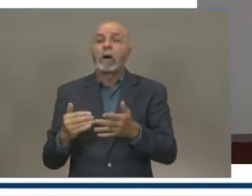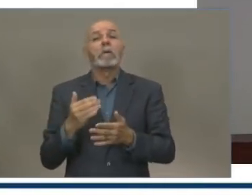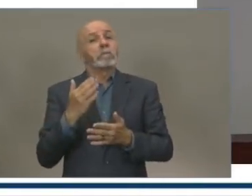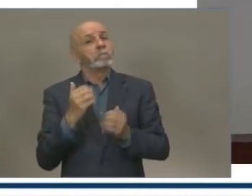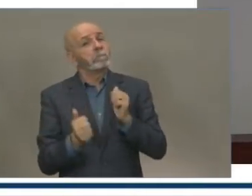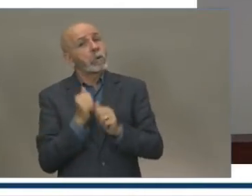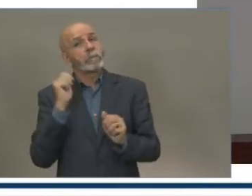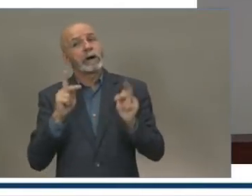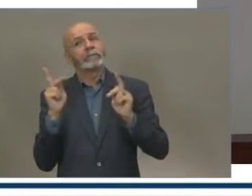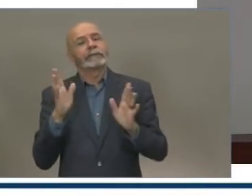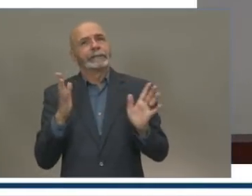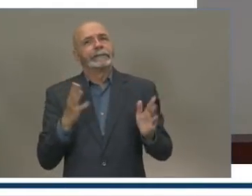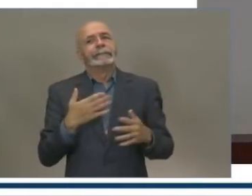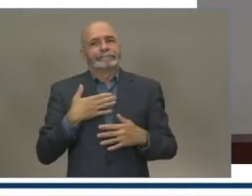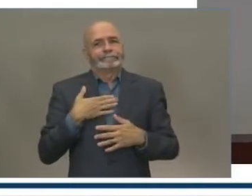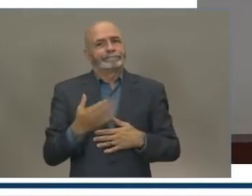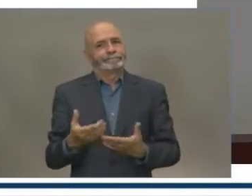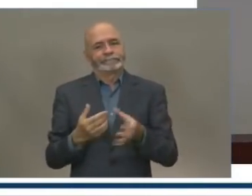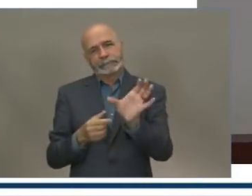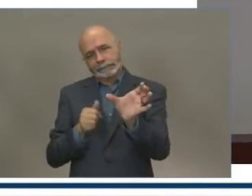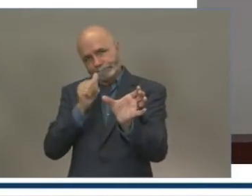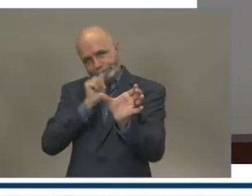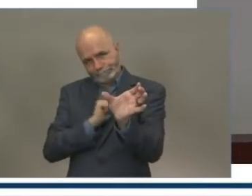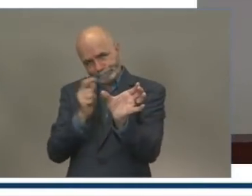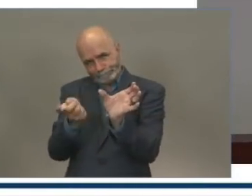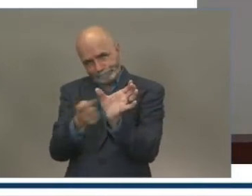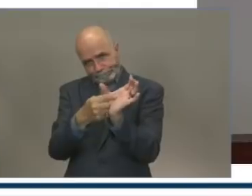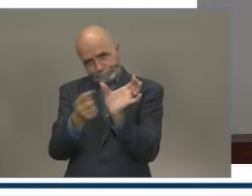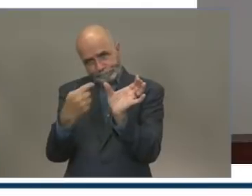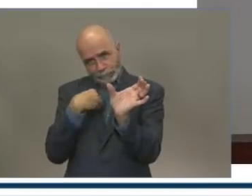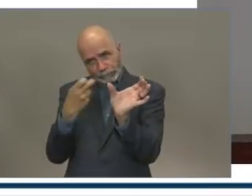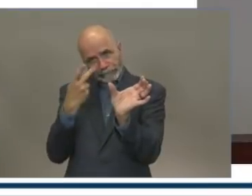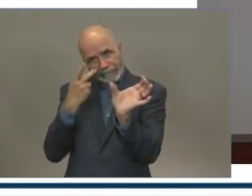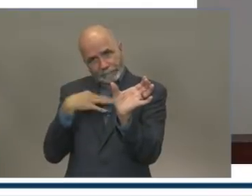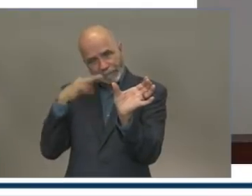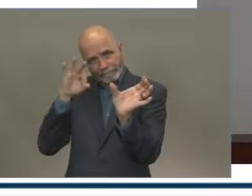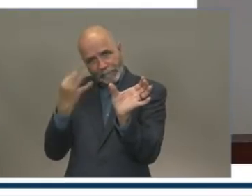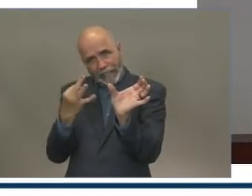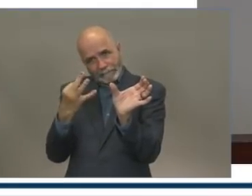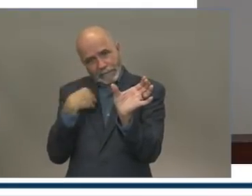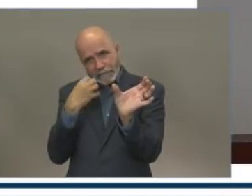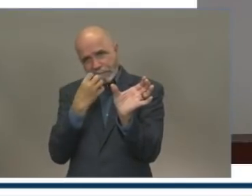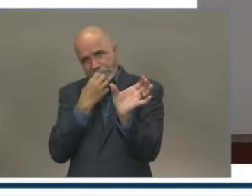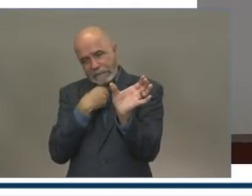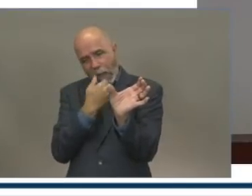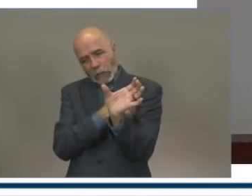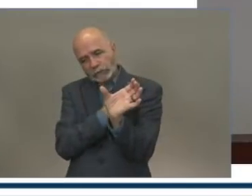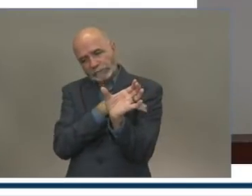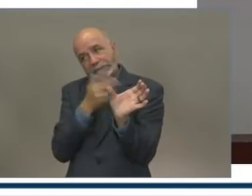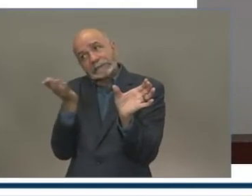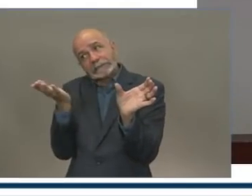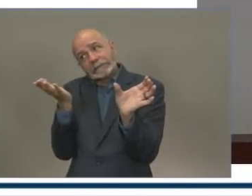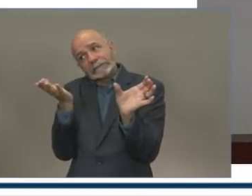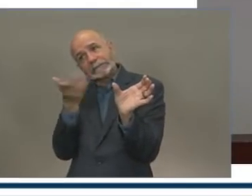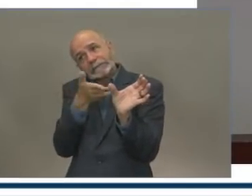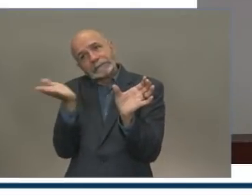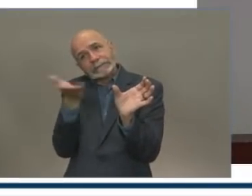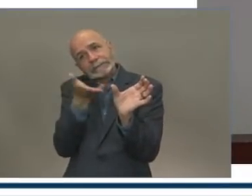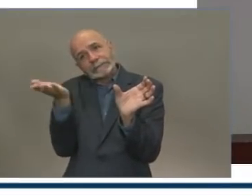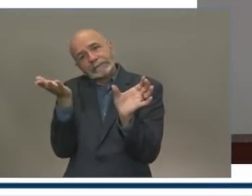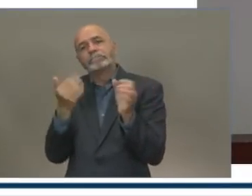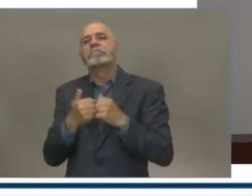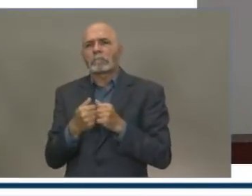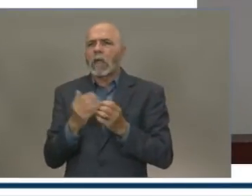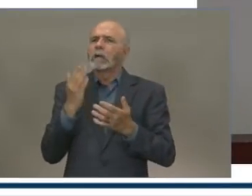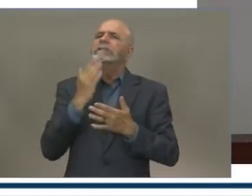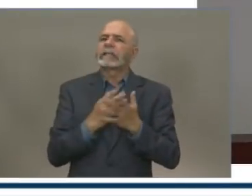willing to provide their proof of vaccination so they can see their loved ones. And certainly we take any matters where there has been challenges or people aren't